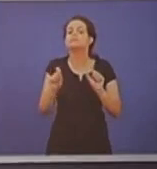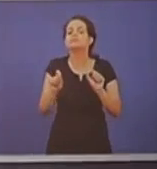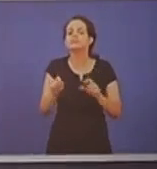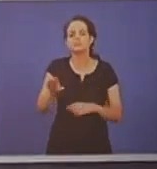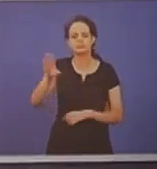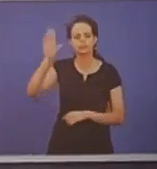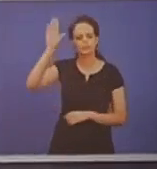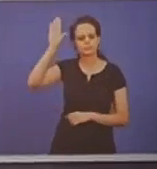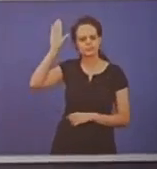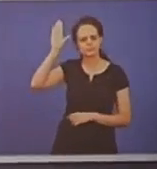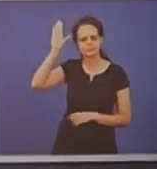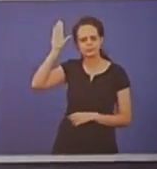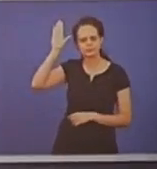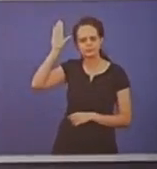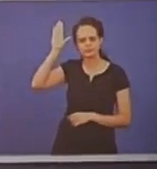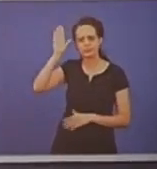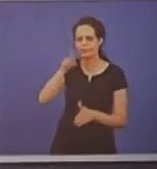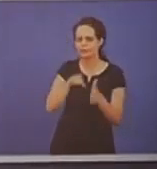So you can...